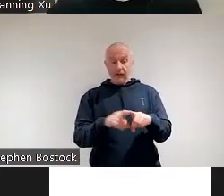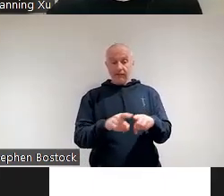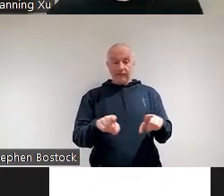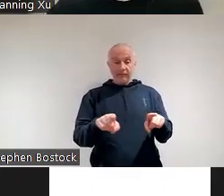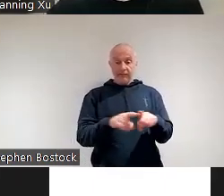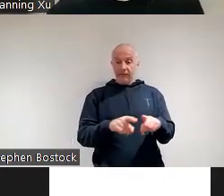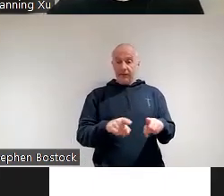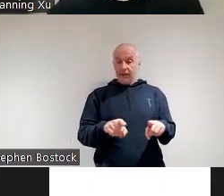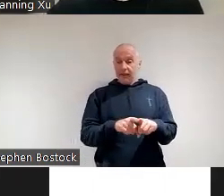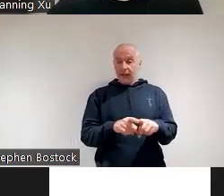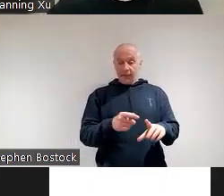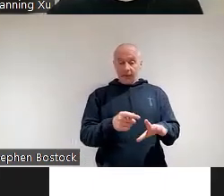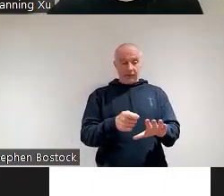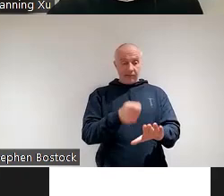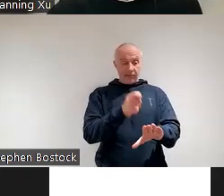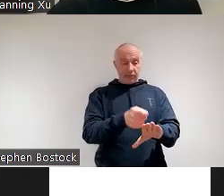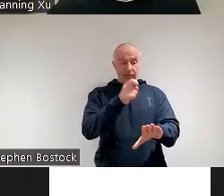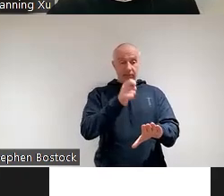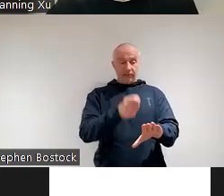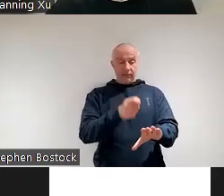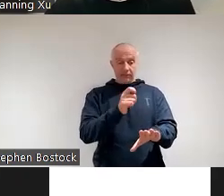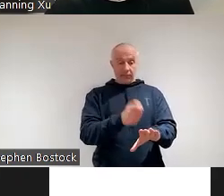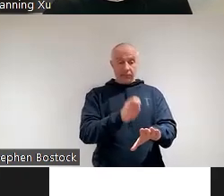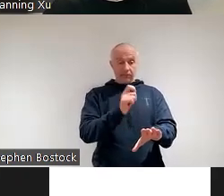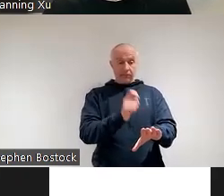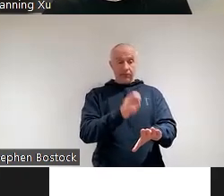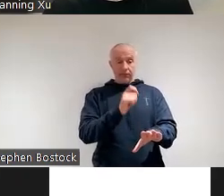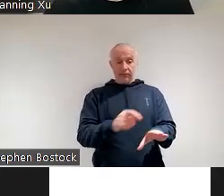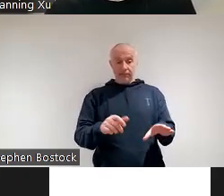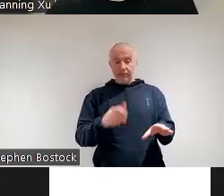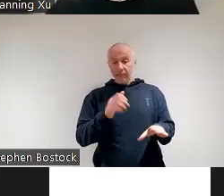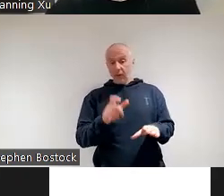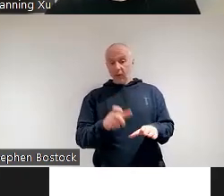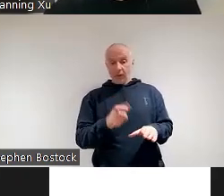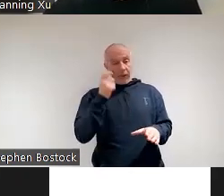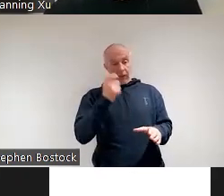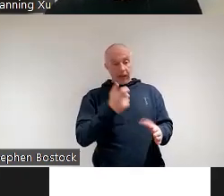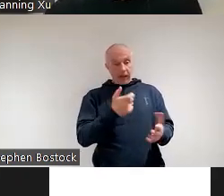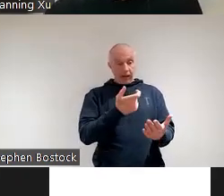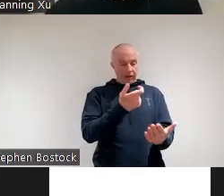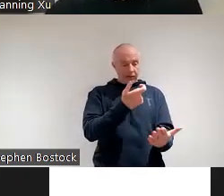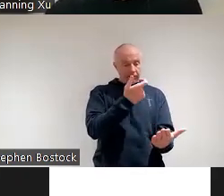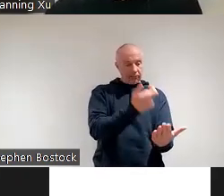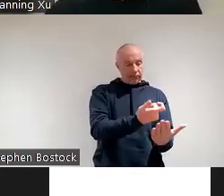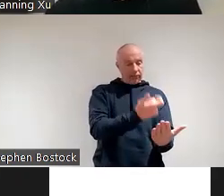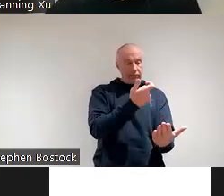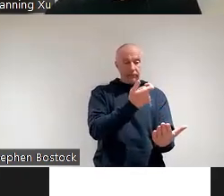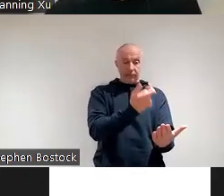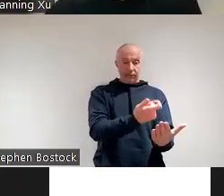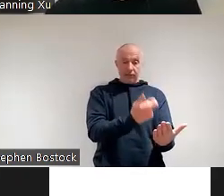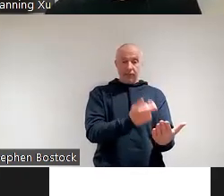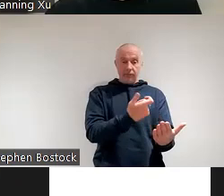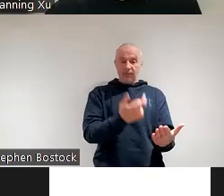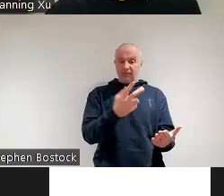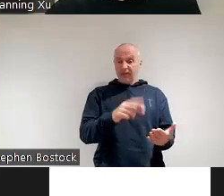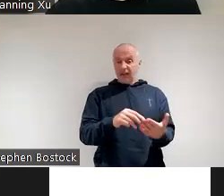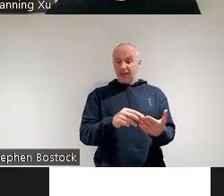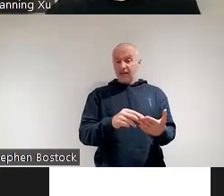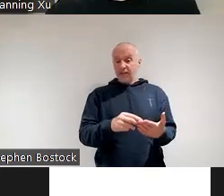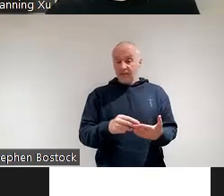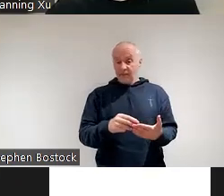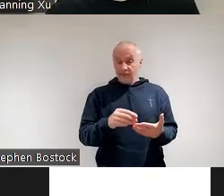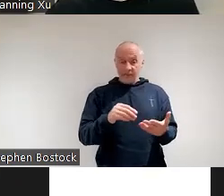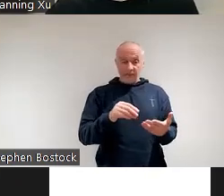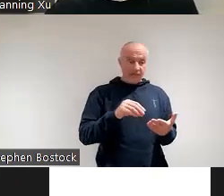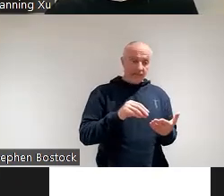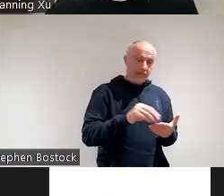do the contactless payment. You can just use your mobile to enable the charging. You can also monitor your own energy